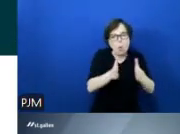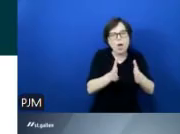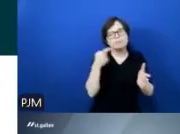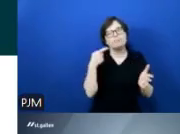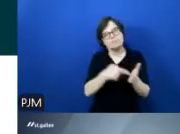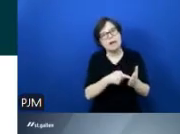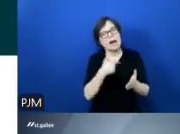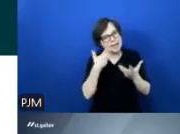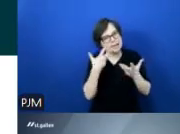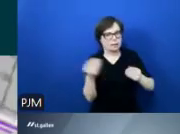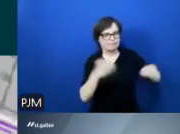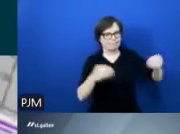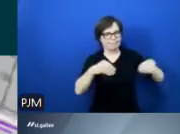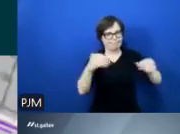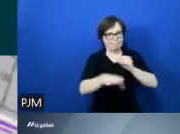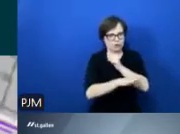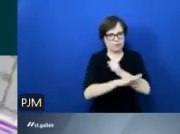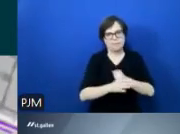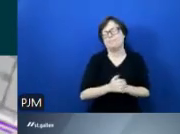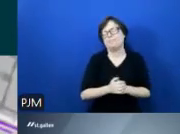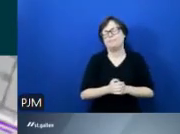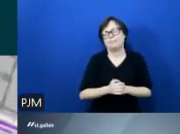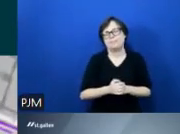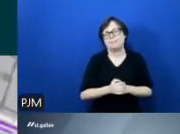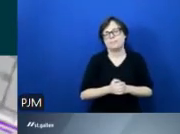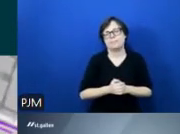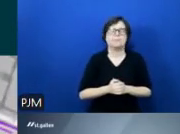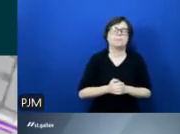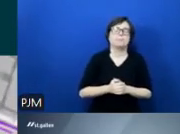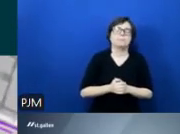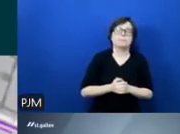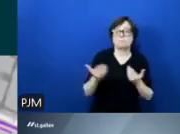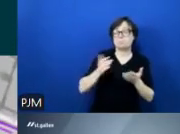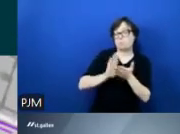streets. We want to make them green, as the name